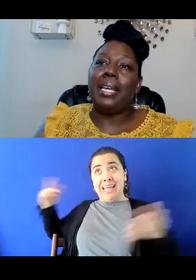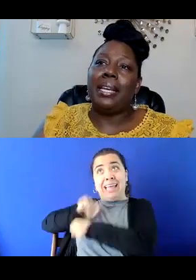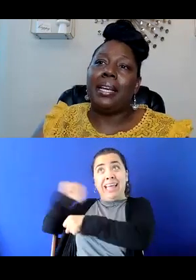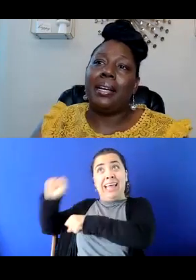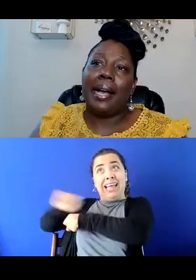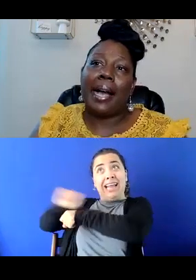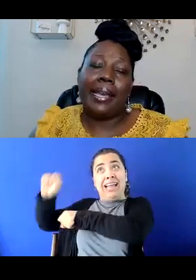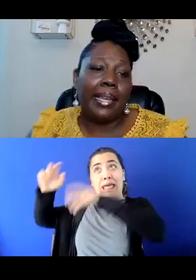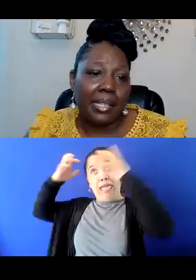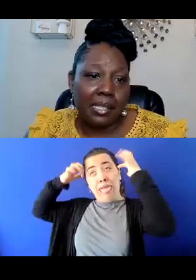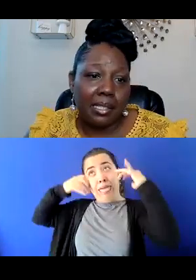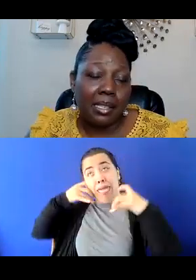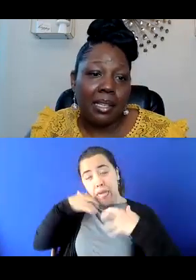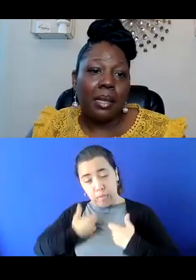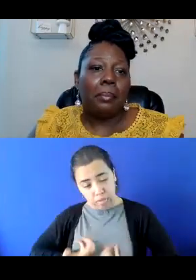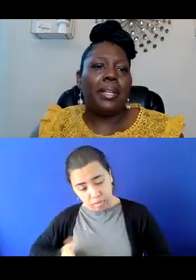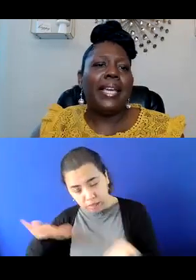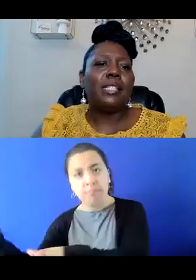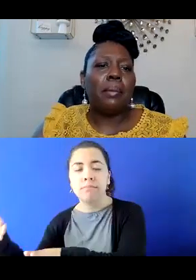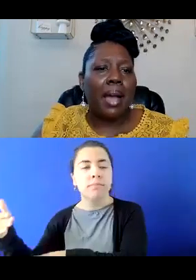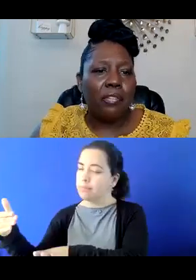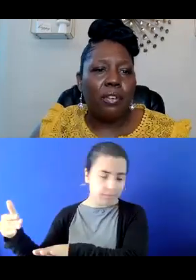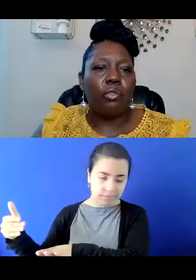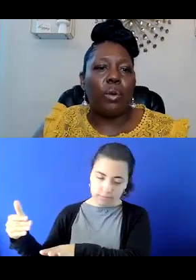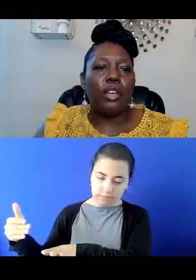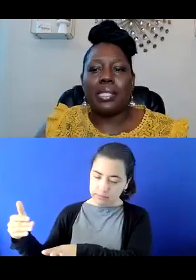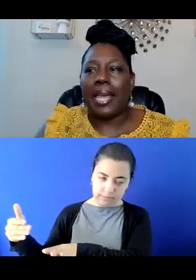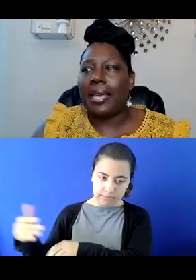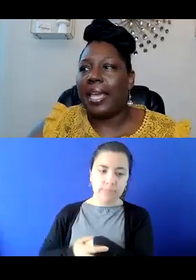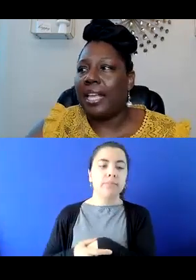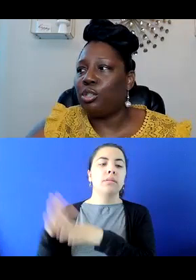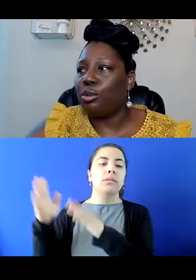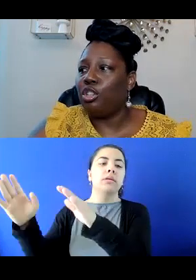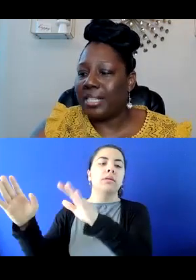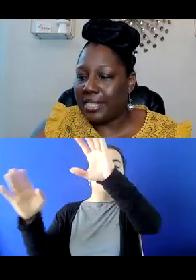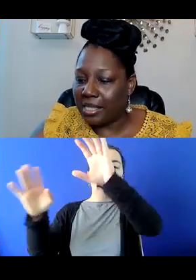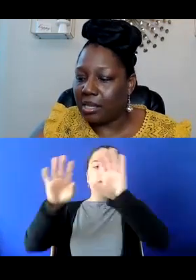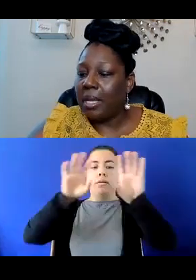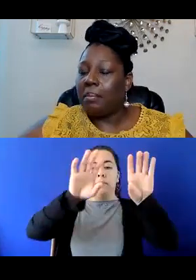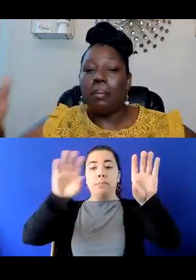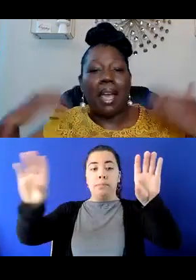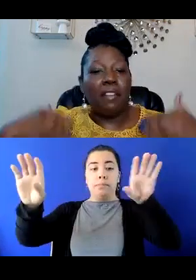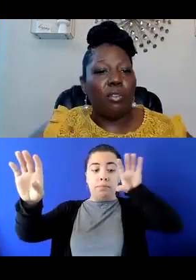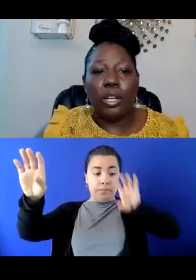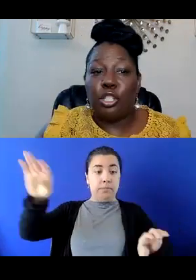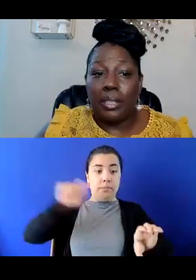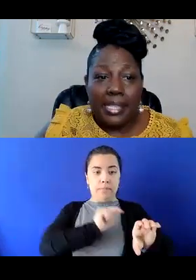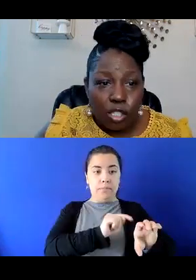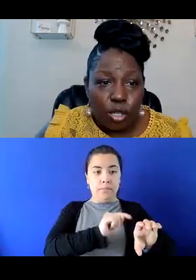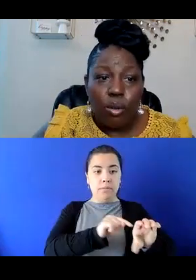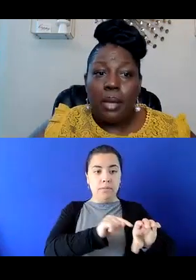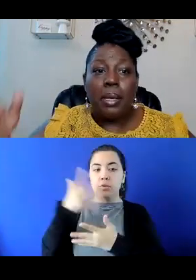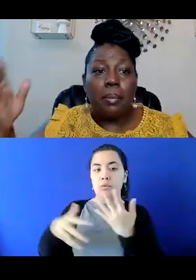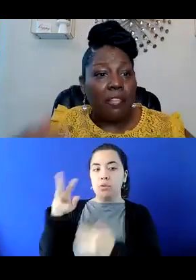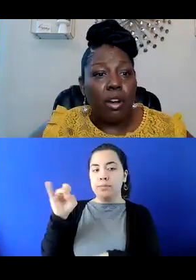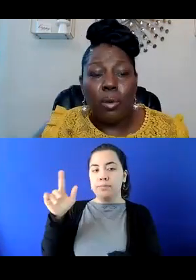Social media hiatus. Please be mindful of what you take into your system. Be mindful of what you listen